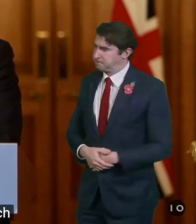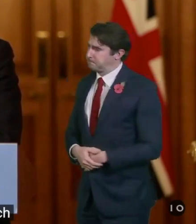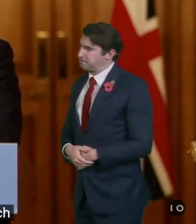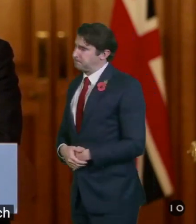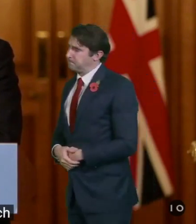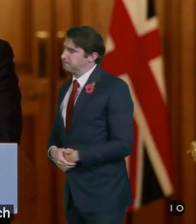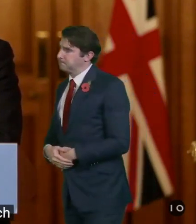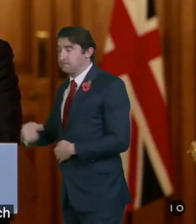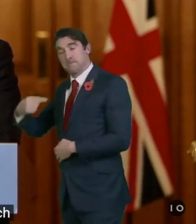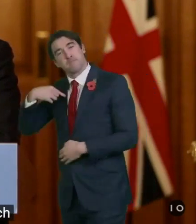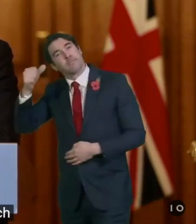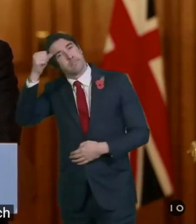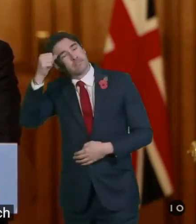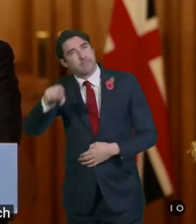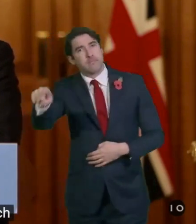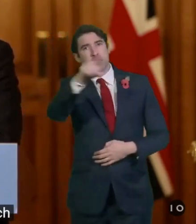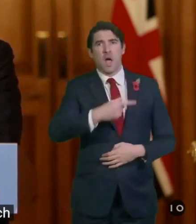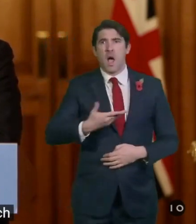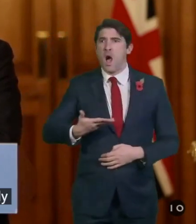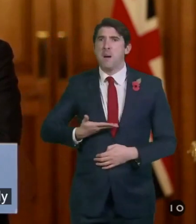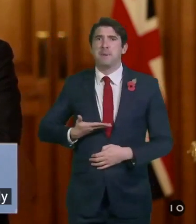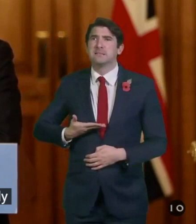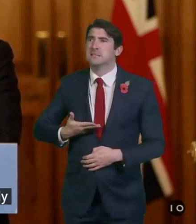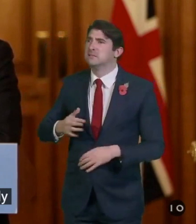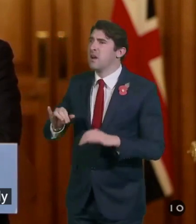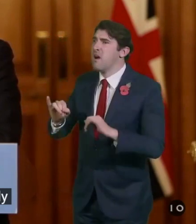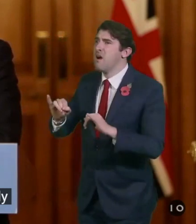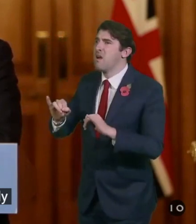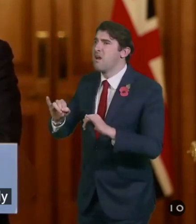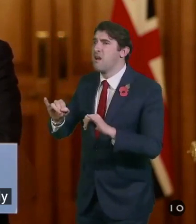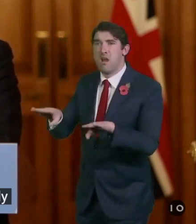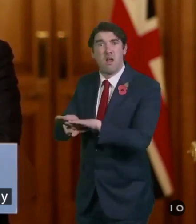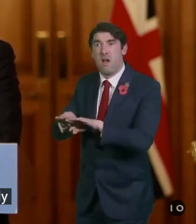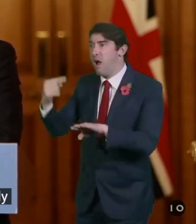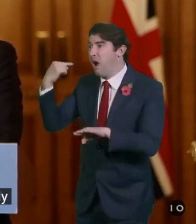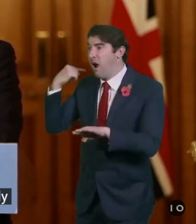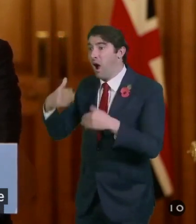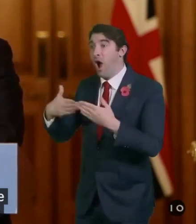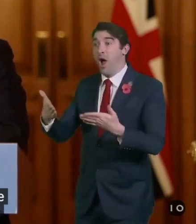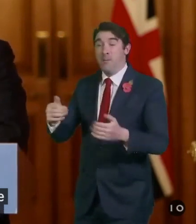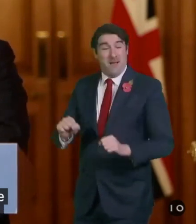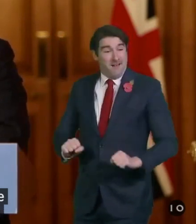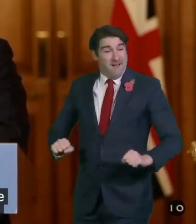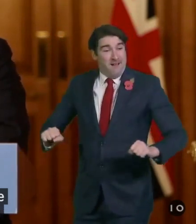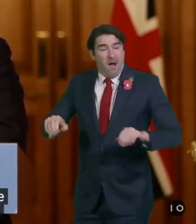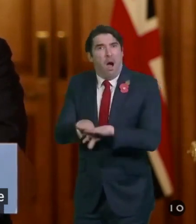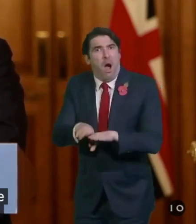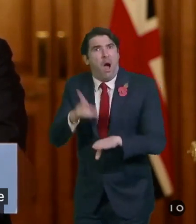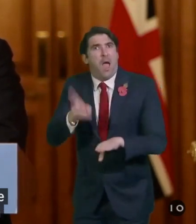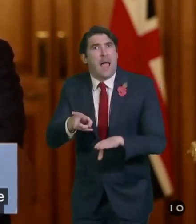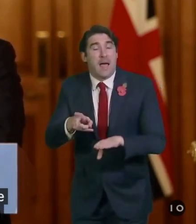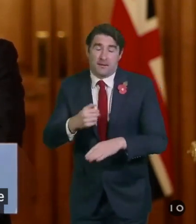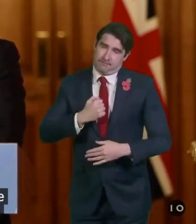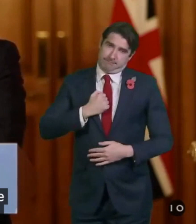such hardship this year, and I'm truly, truly sorry for that. And that's why we are going to extend the